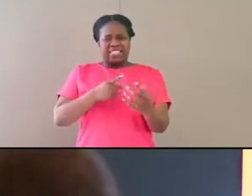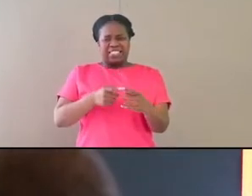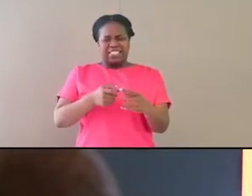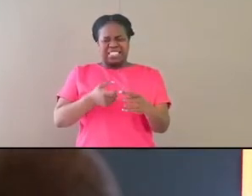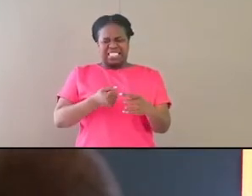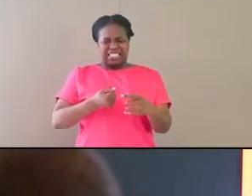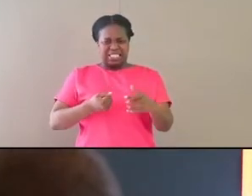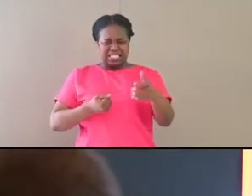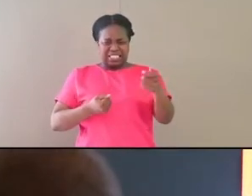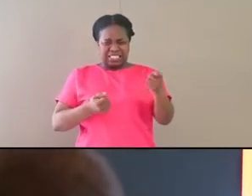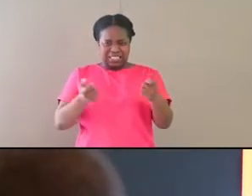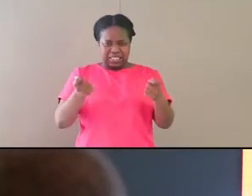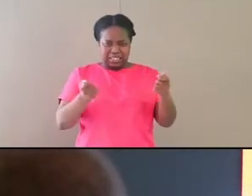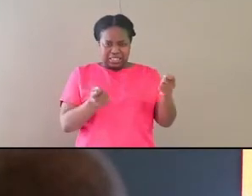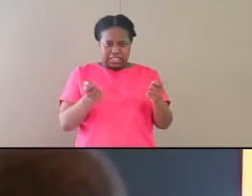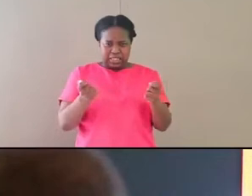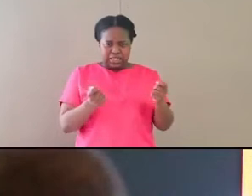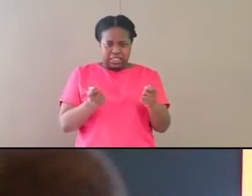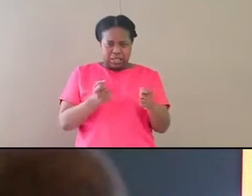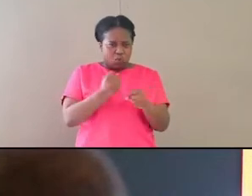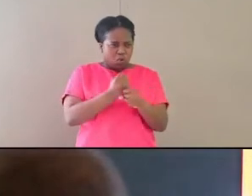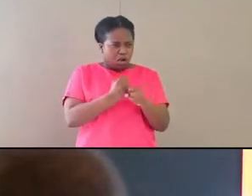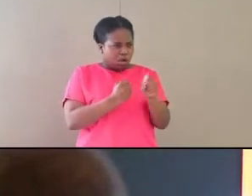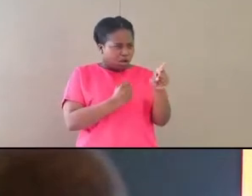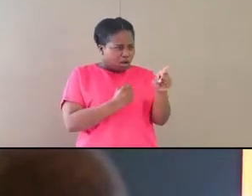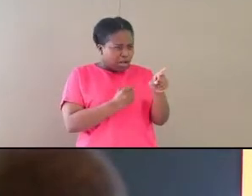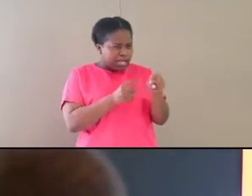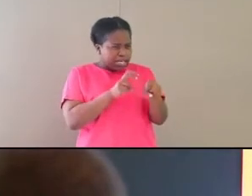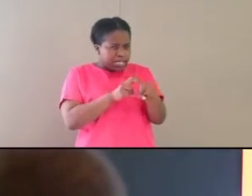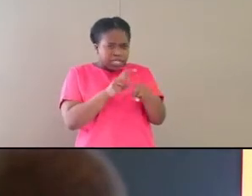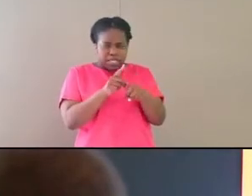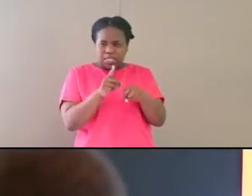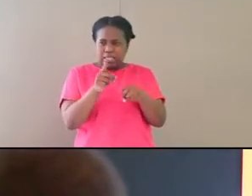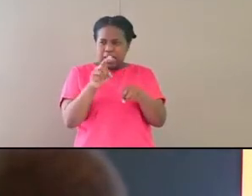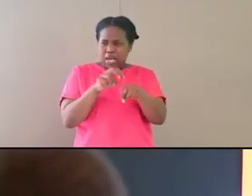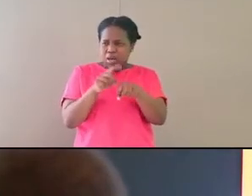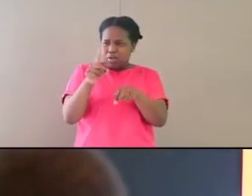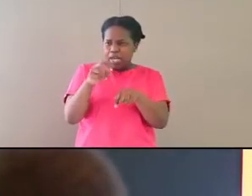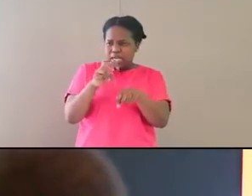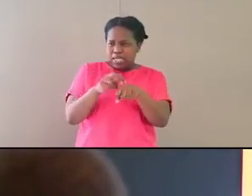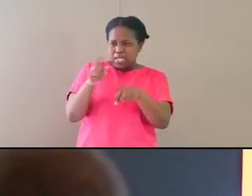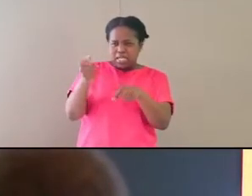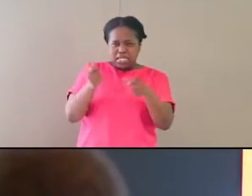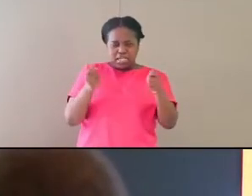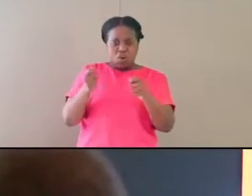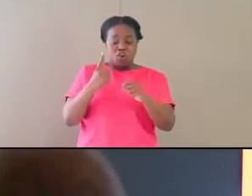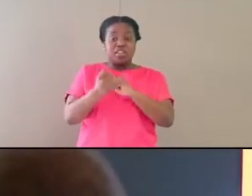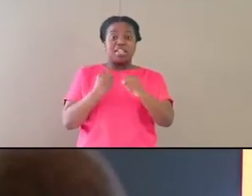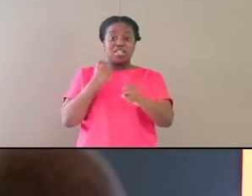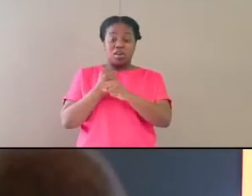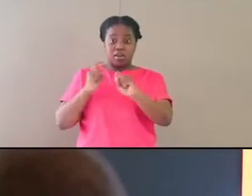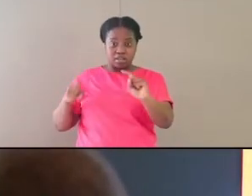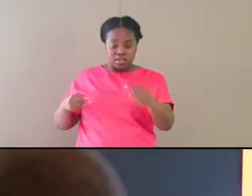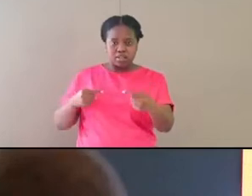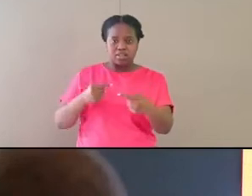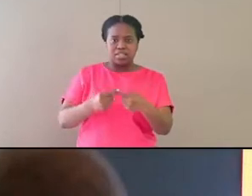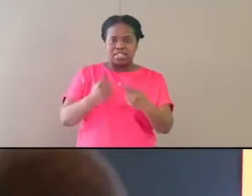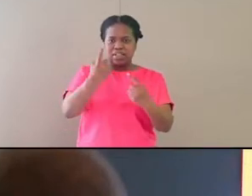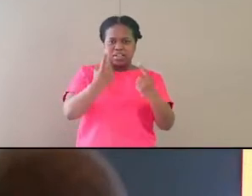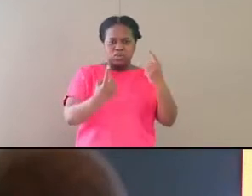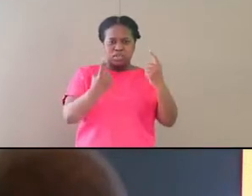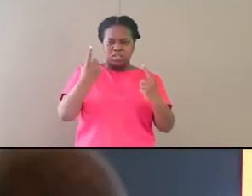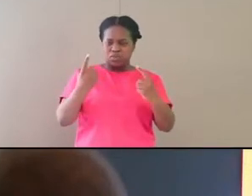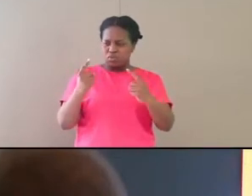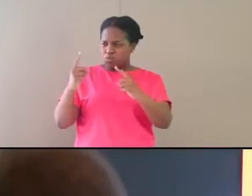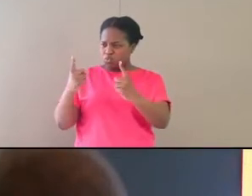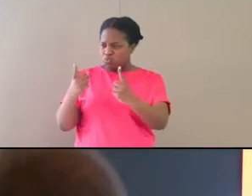strengths, individual, different strengths of work that myself, the CI, others have done over the years which were individual snapshots